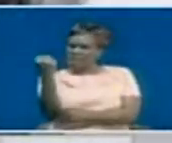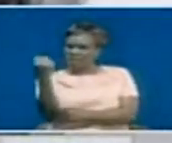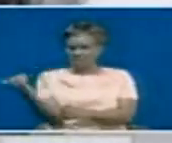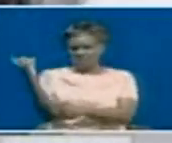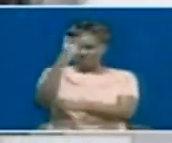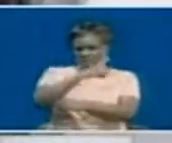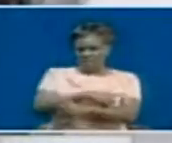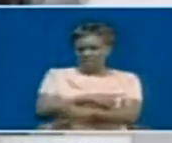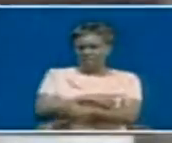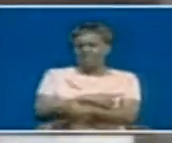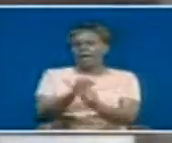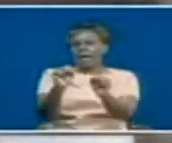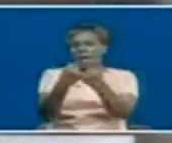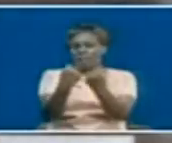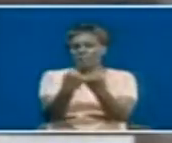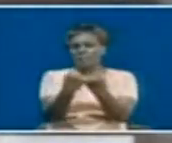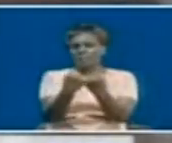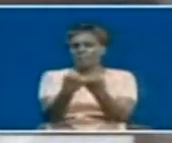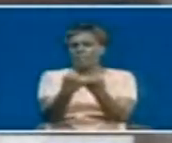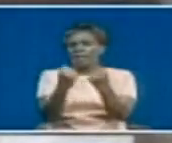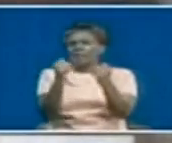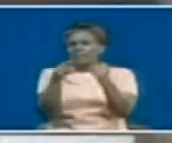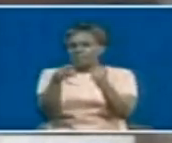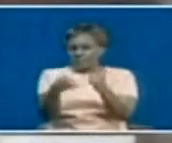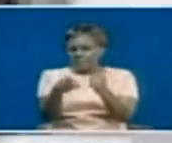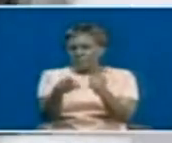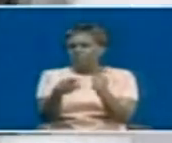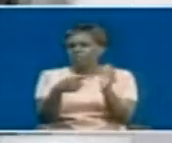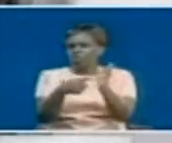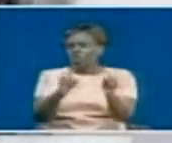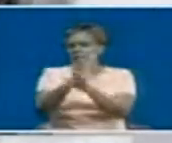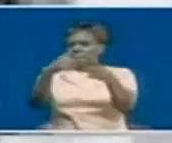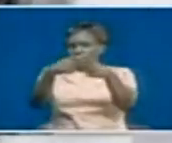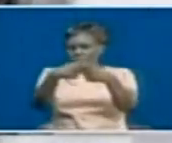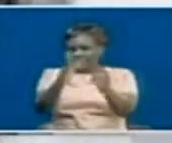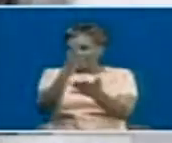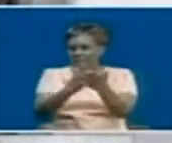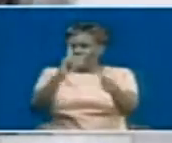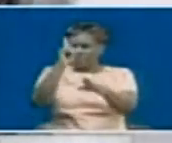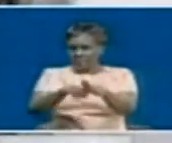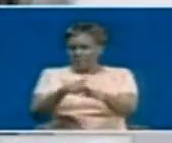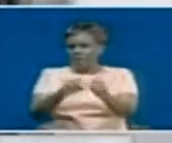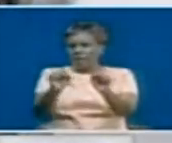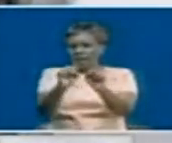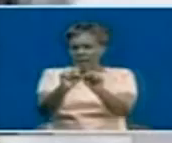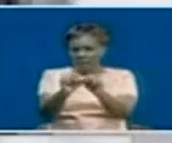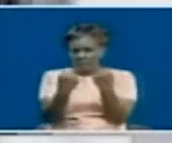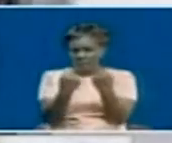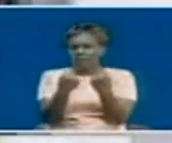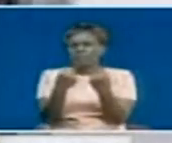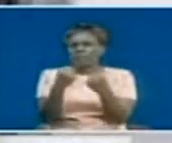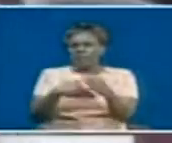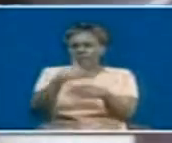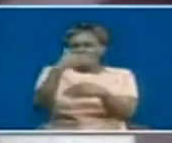2 to 5 days is when it occurs. And usually it is very transient. However, sometimes it is a precursor to